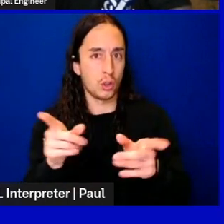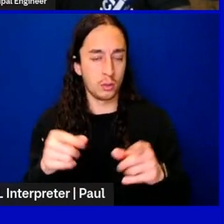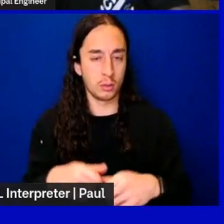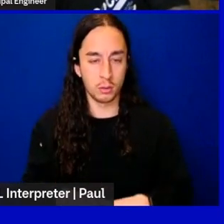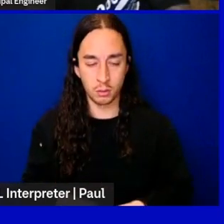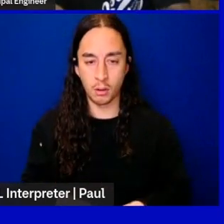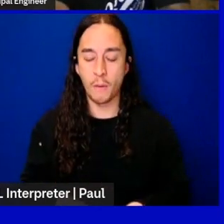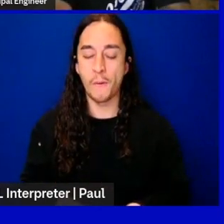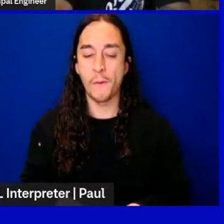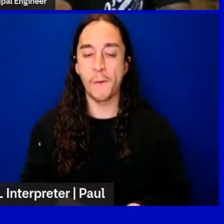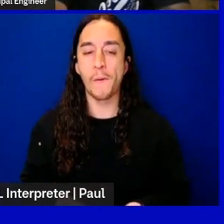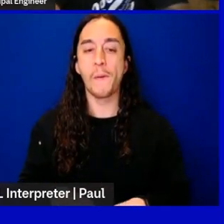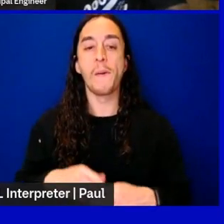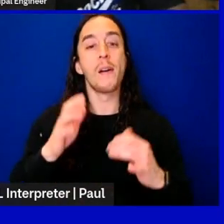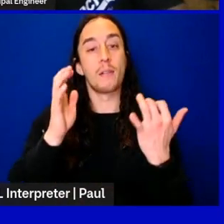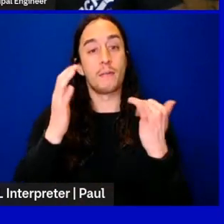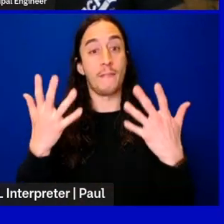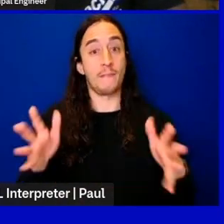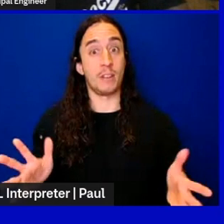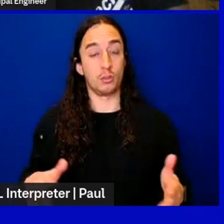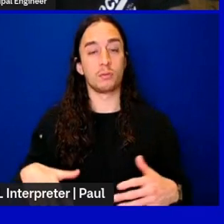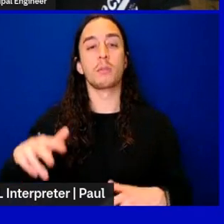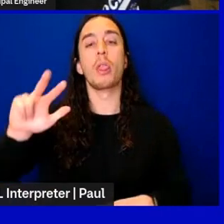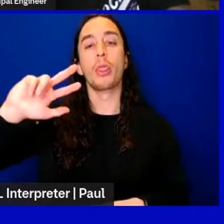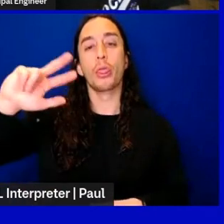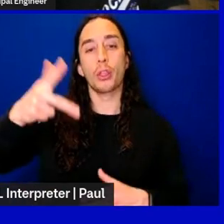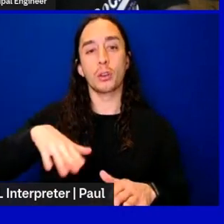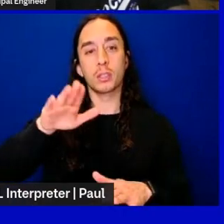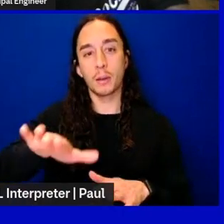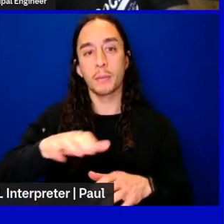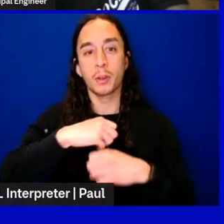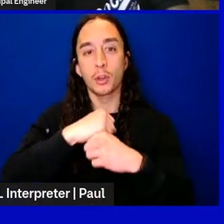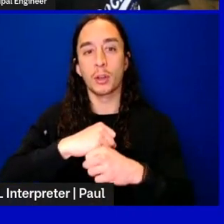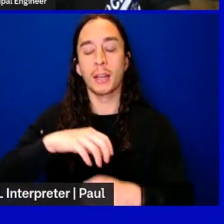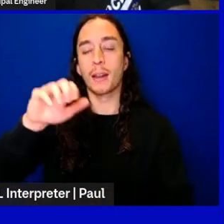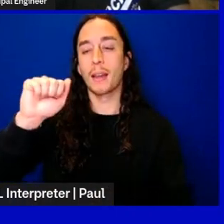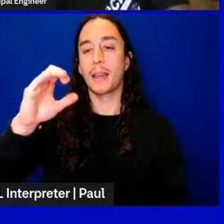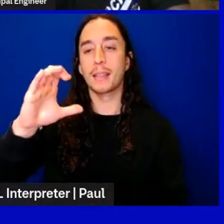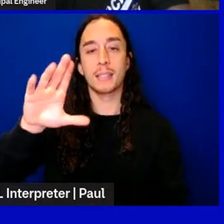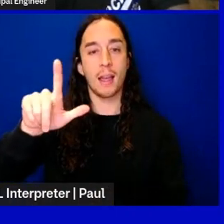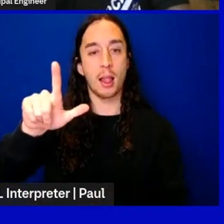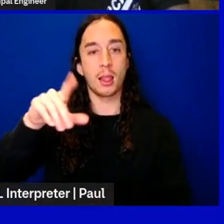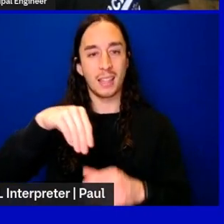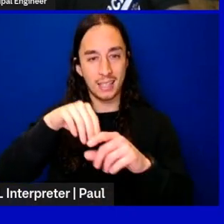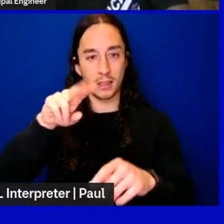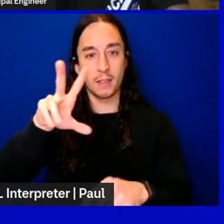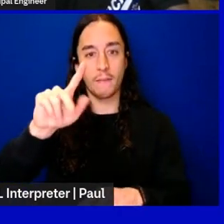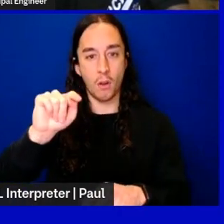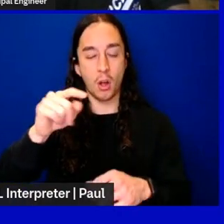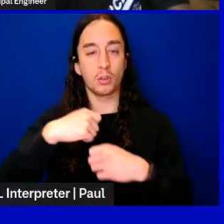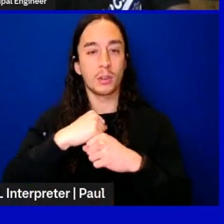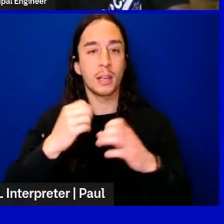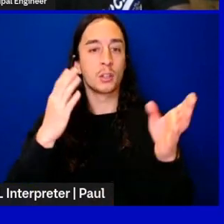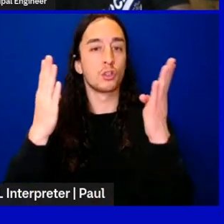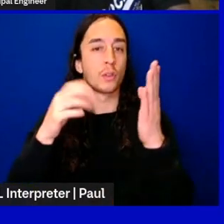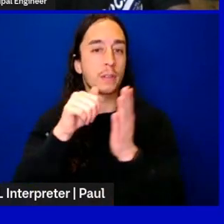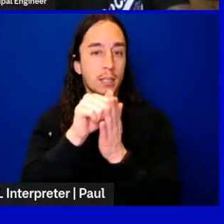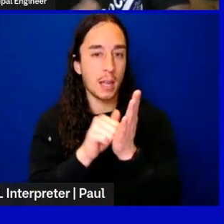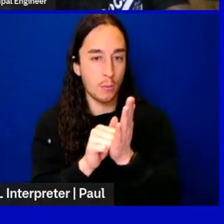that part is done, the third step is to create an ACL in the Vault, create a service account, Kubernetes service